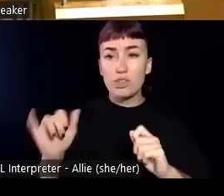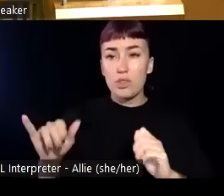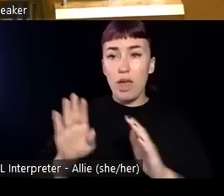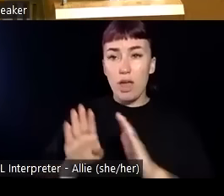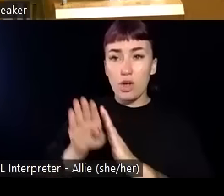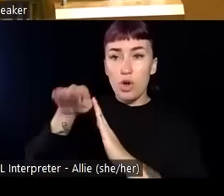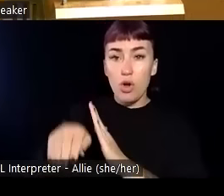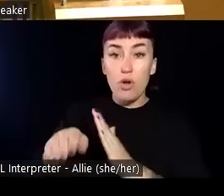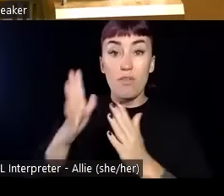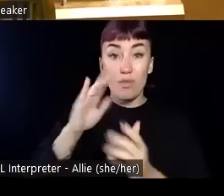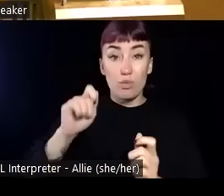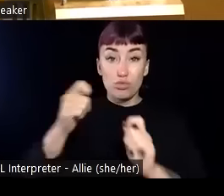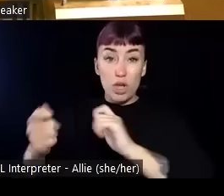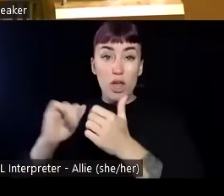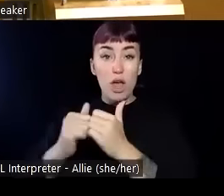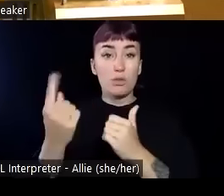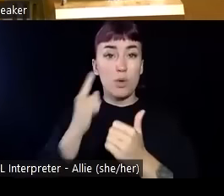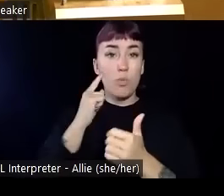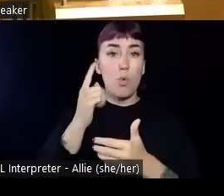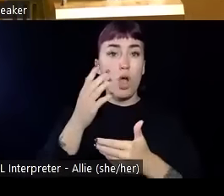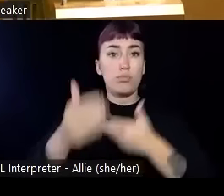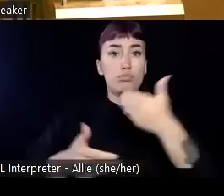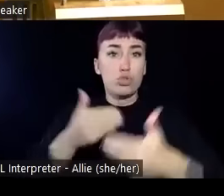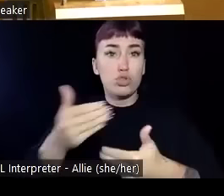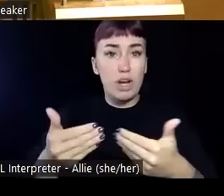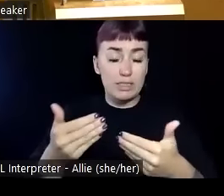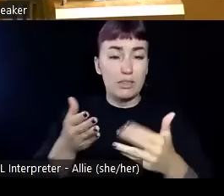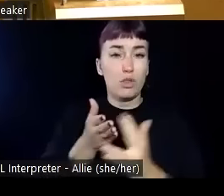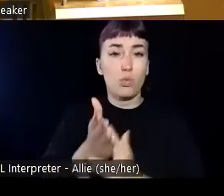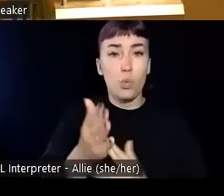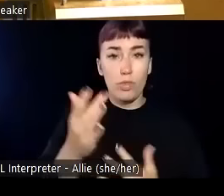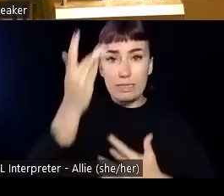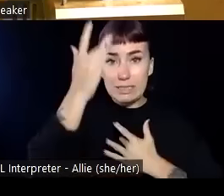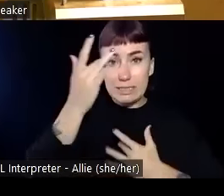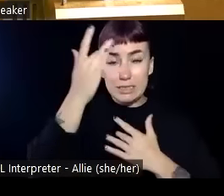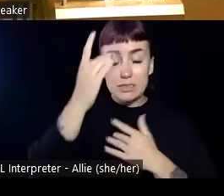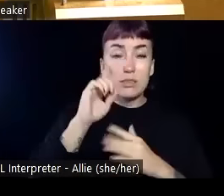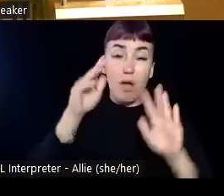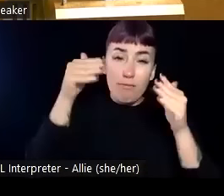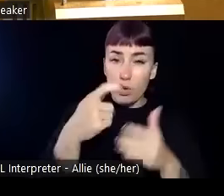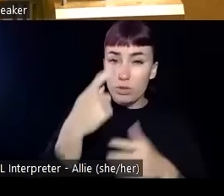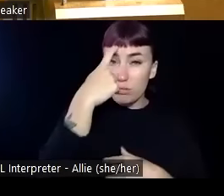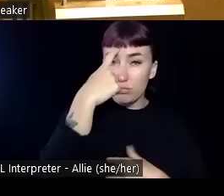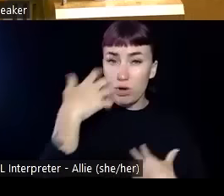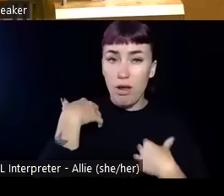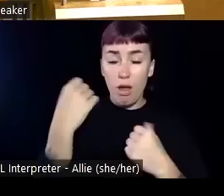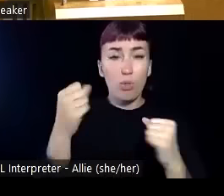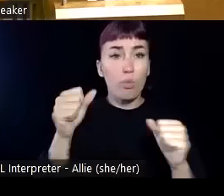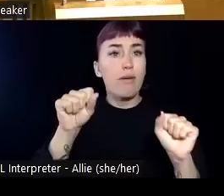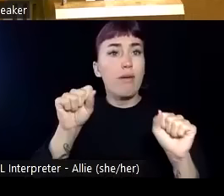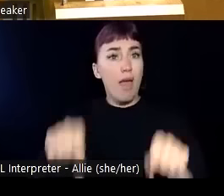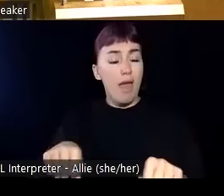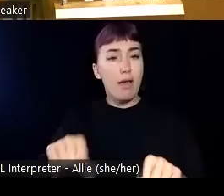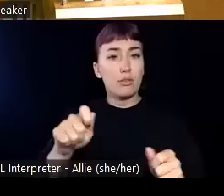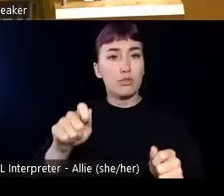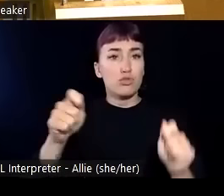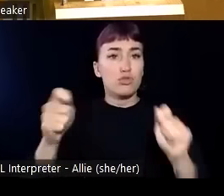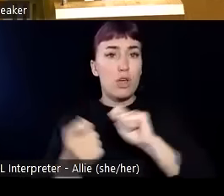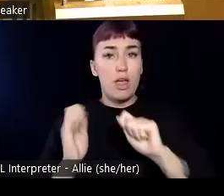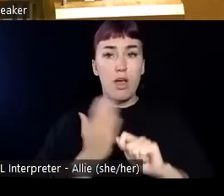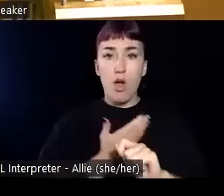the way that someone progresses through these diseases. And so by focusing on brain health, we really can change